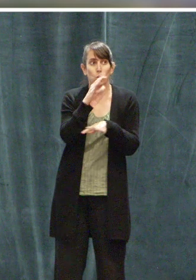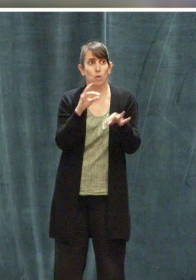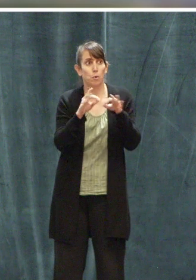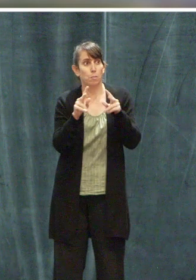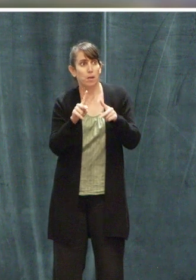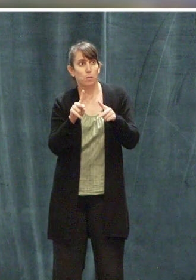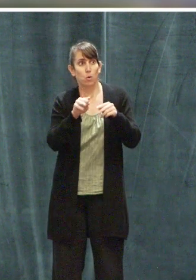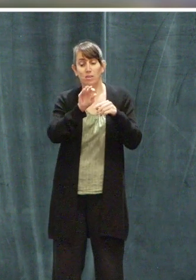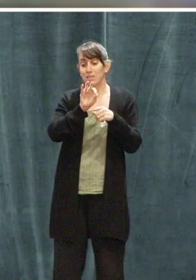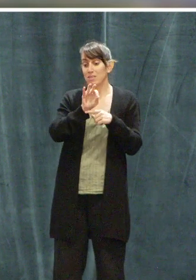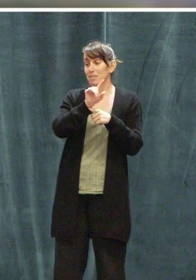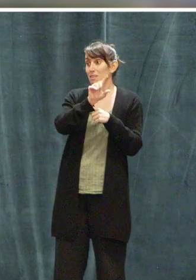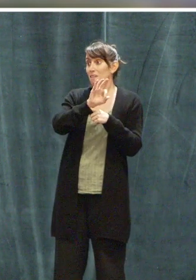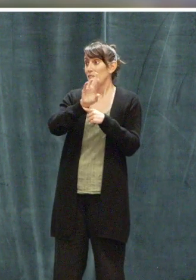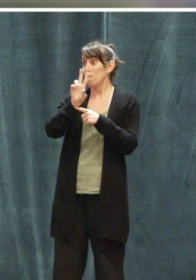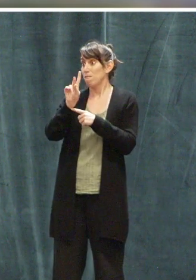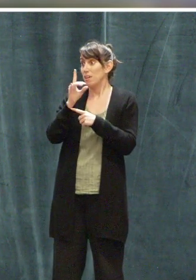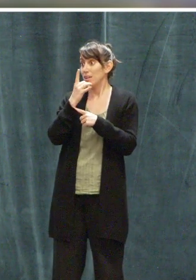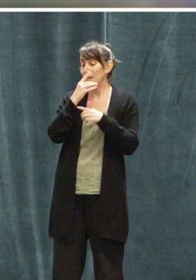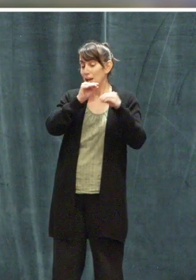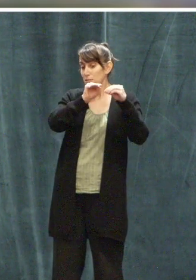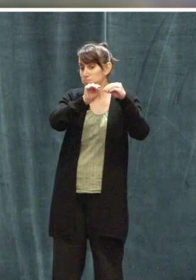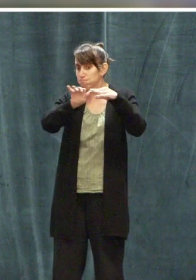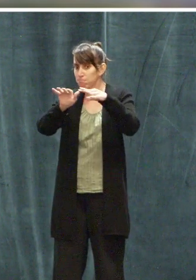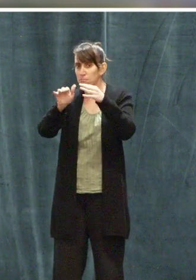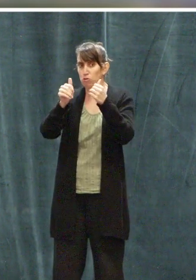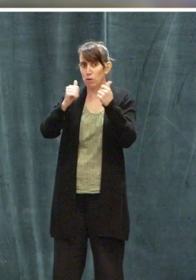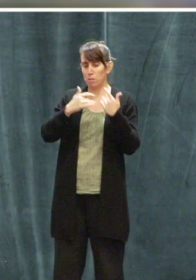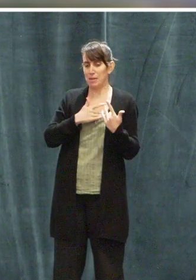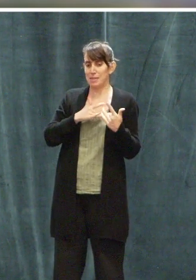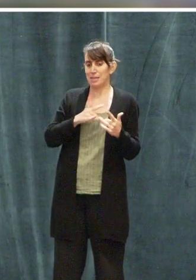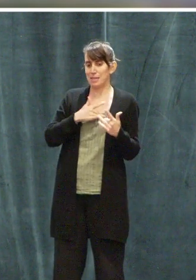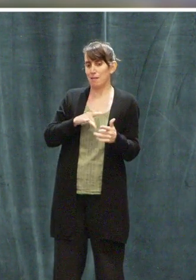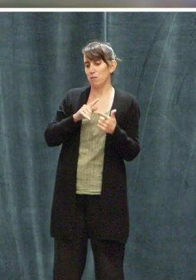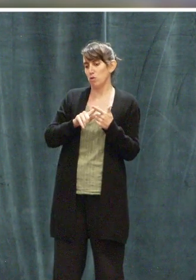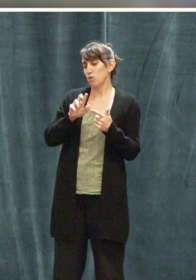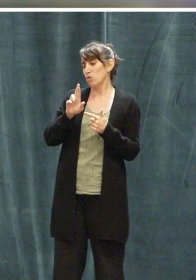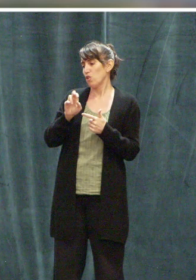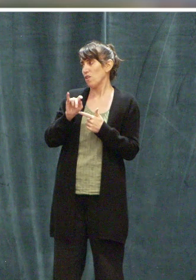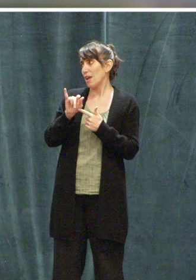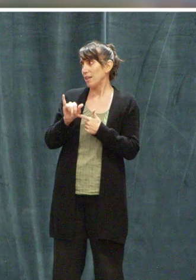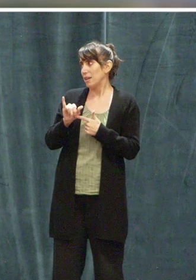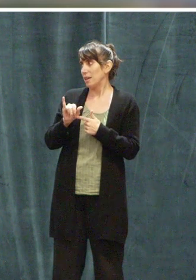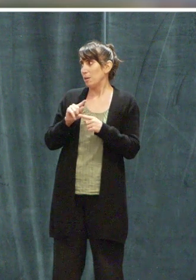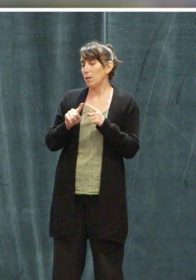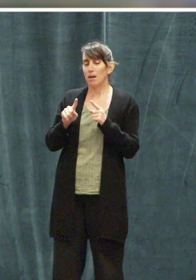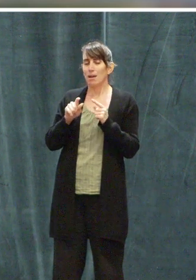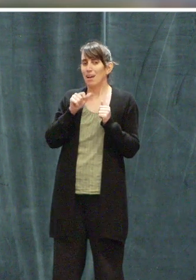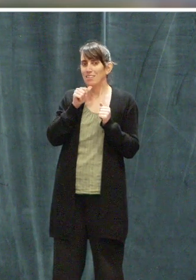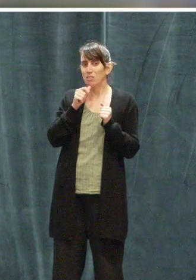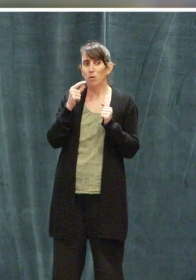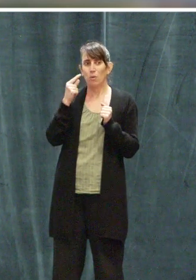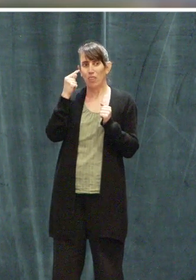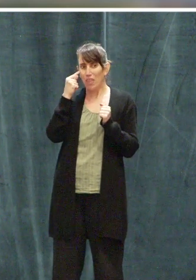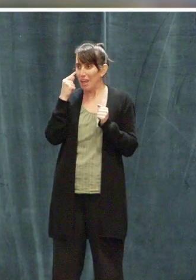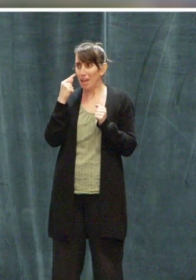does the flood alignment respond to each of those conditions to be as sensitive to the reality of what's on the ground as possible? But I don't think we are here to tell you that